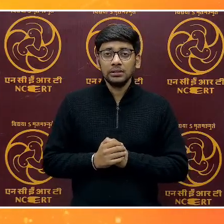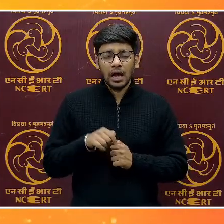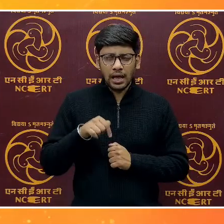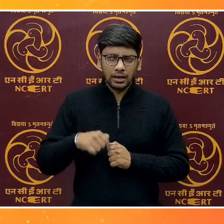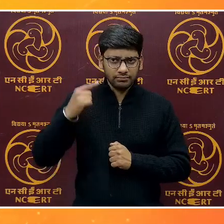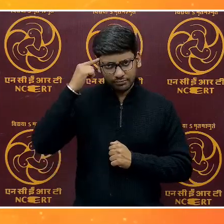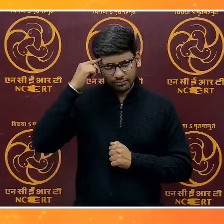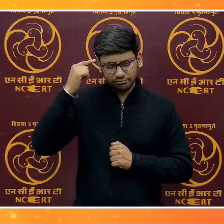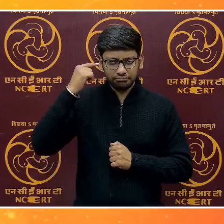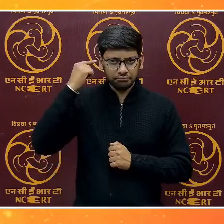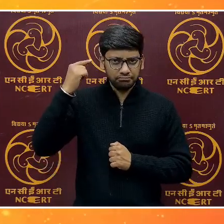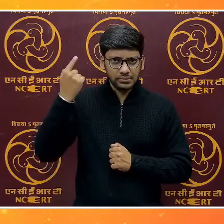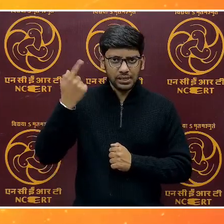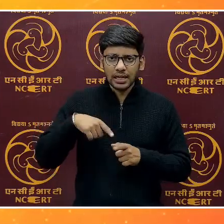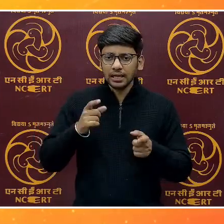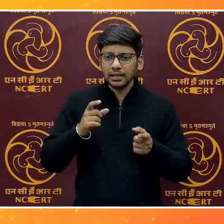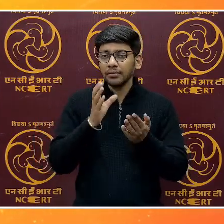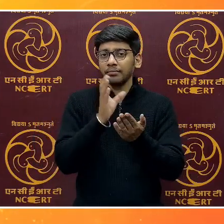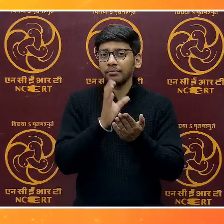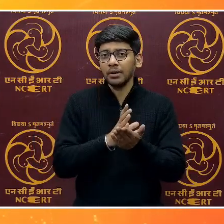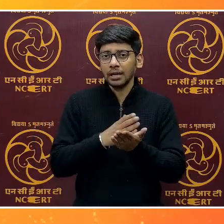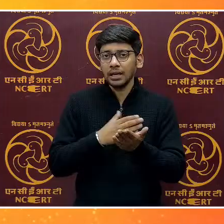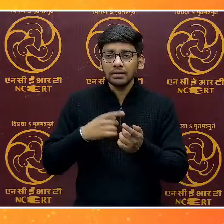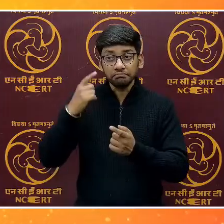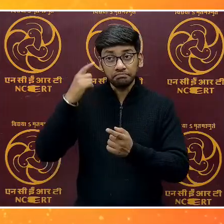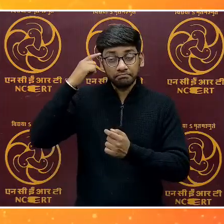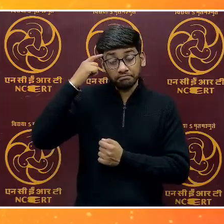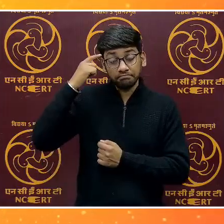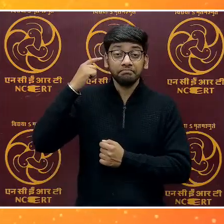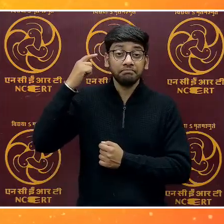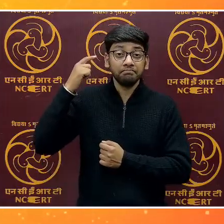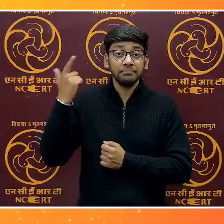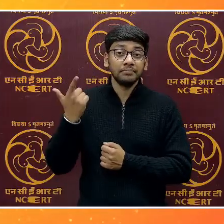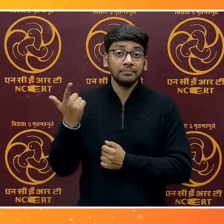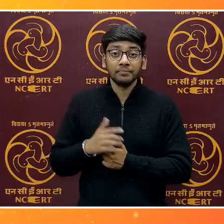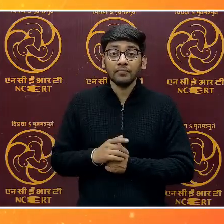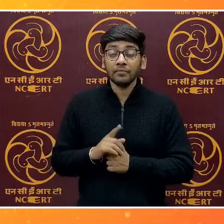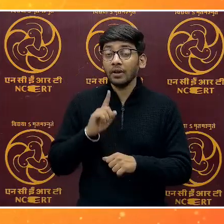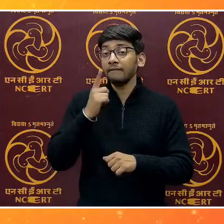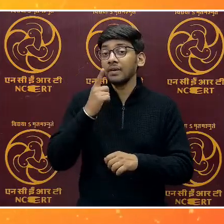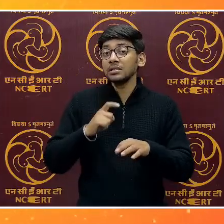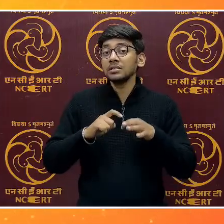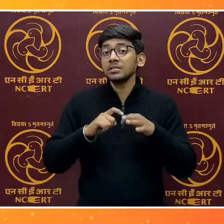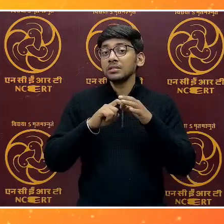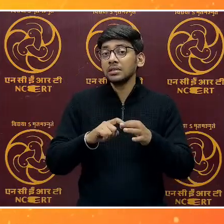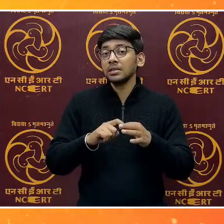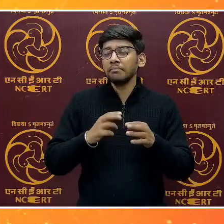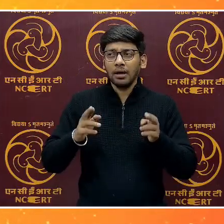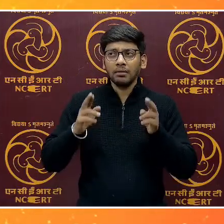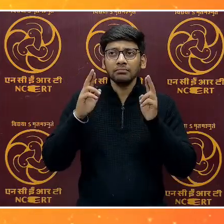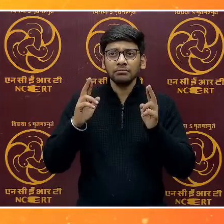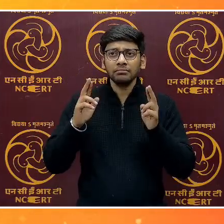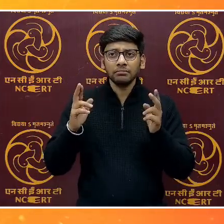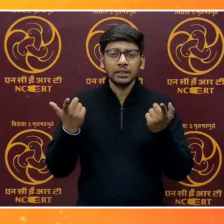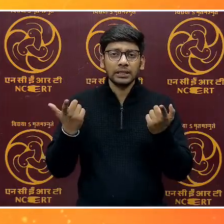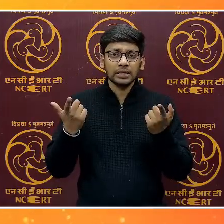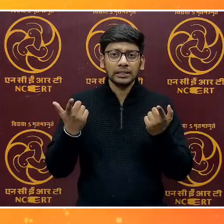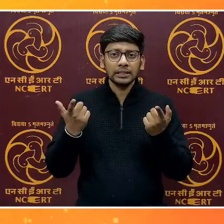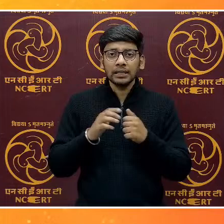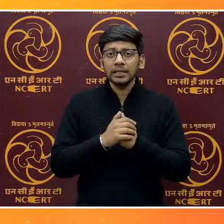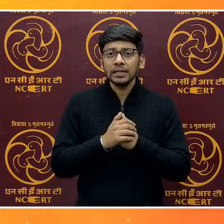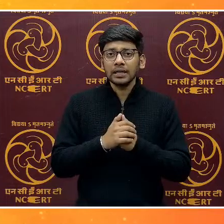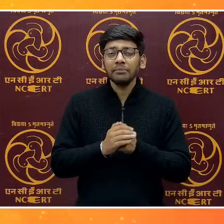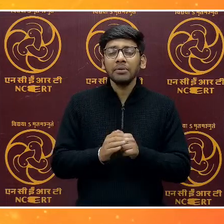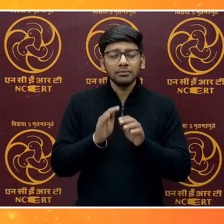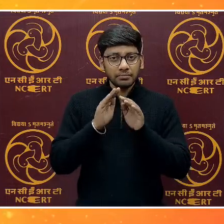think. As the section says, let us think. Okay. So first question, I am assuming Harpreet is my child, my student